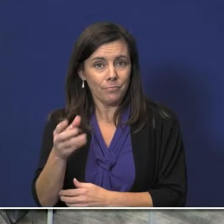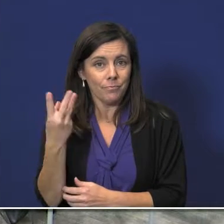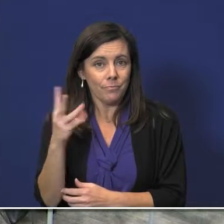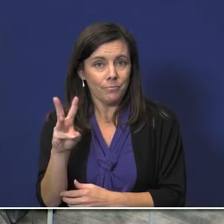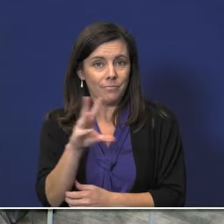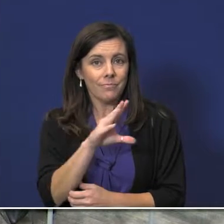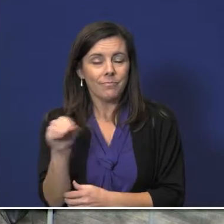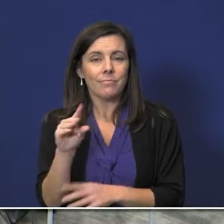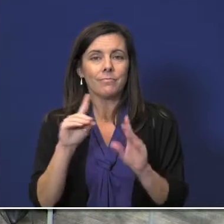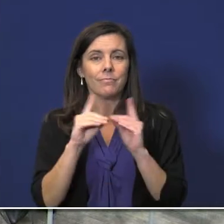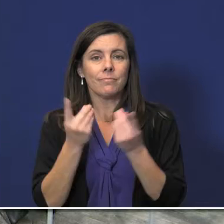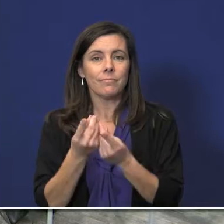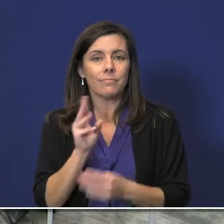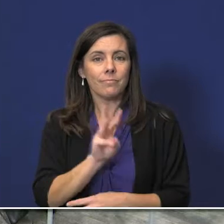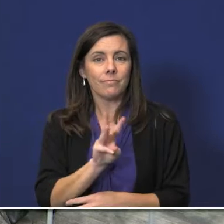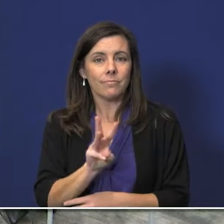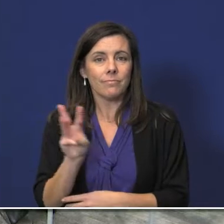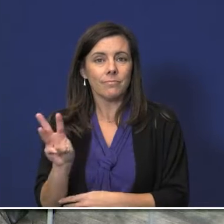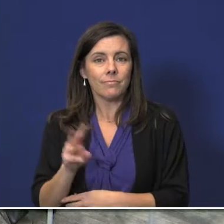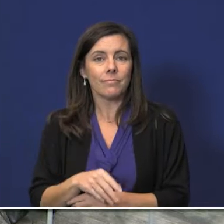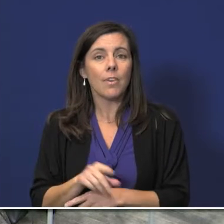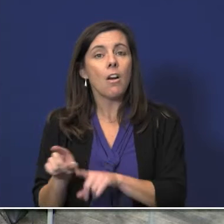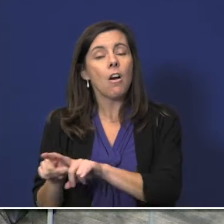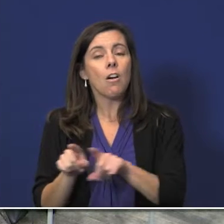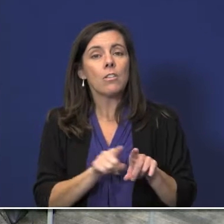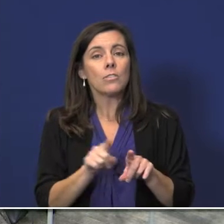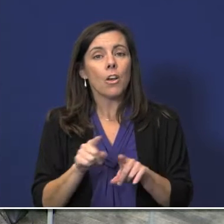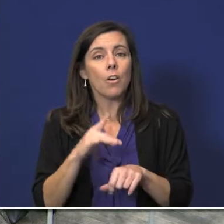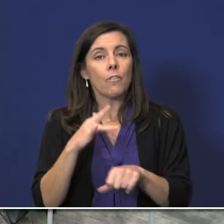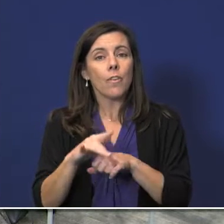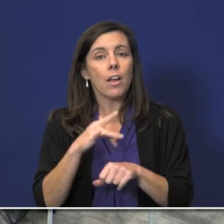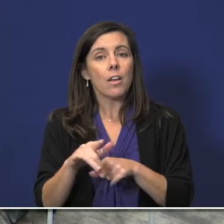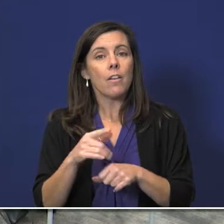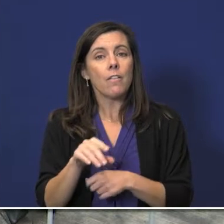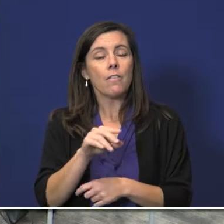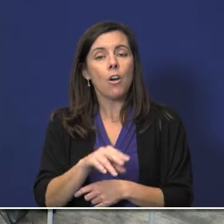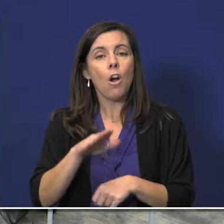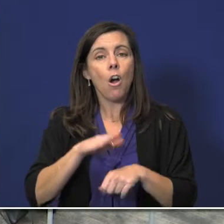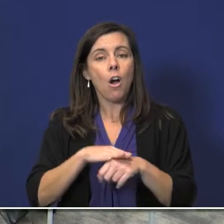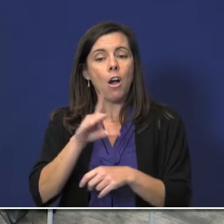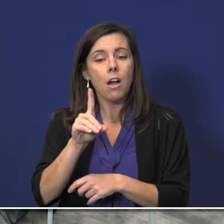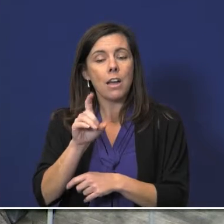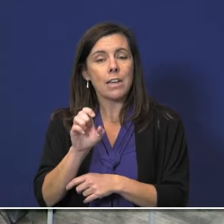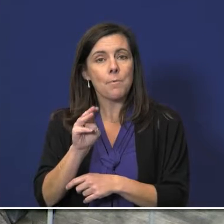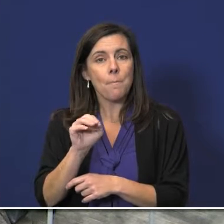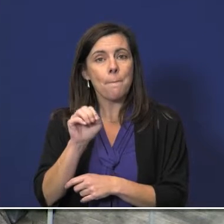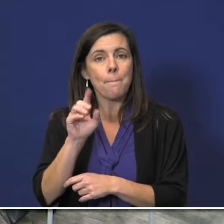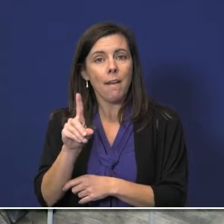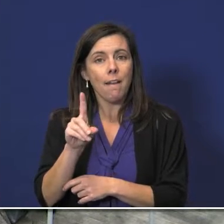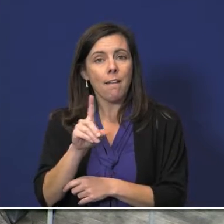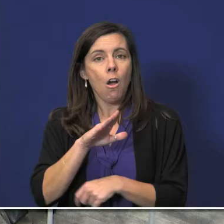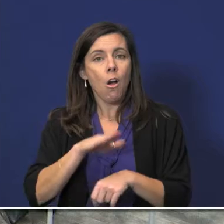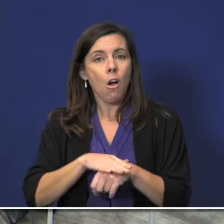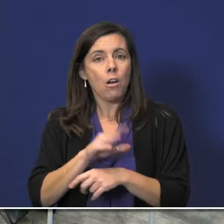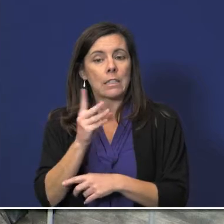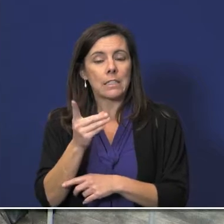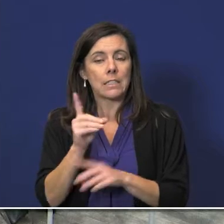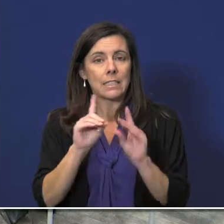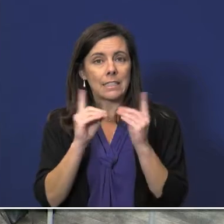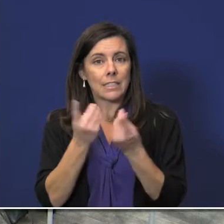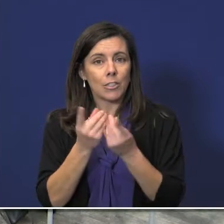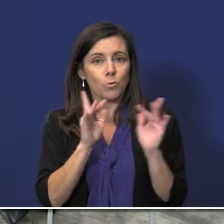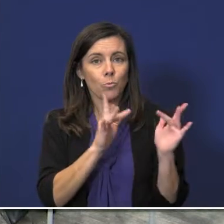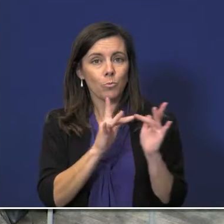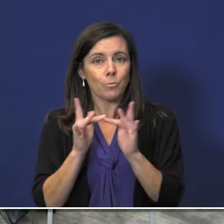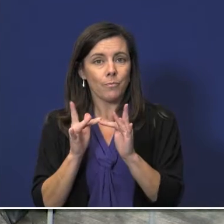district website. They will also be available as video on demand on the district website following tonight's meeting. For